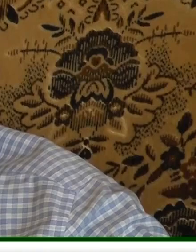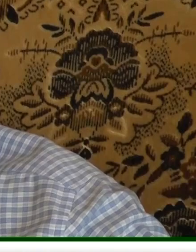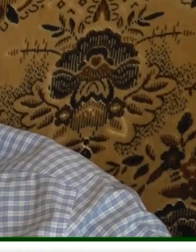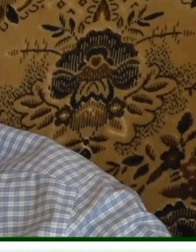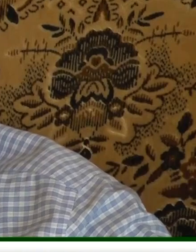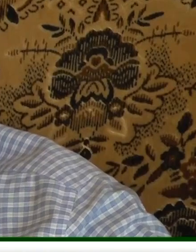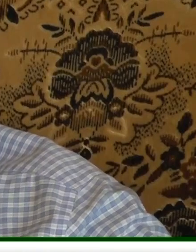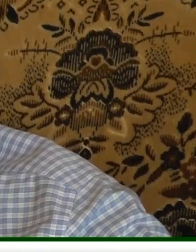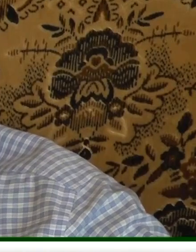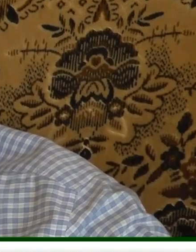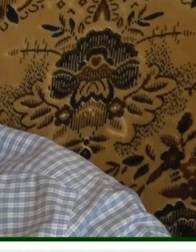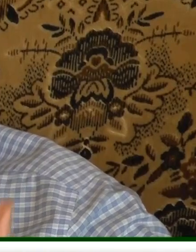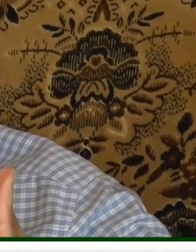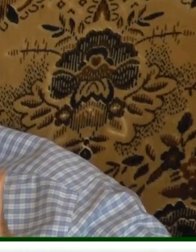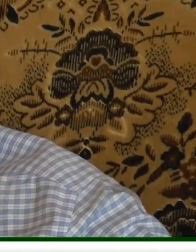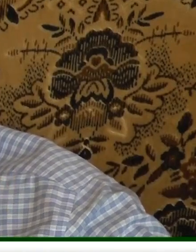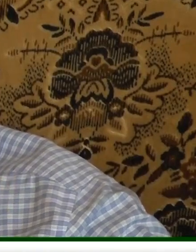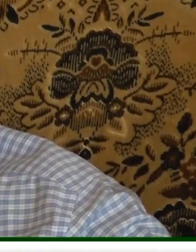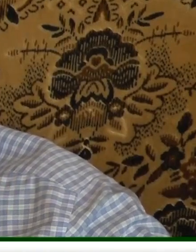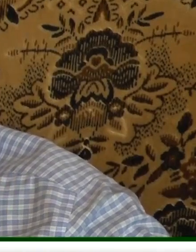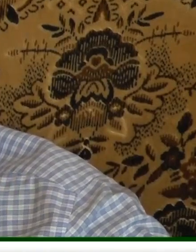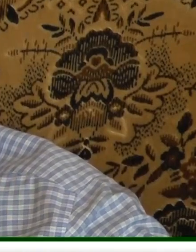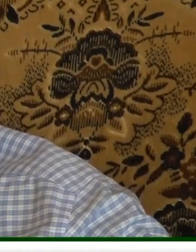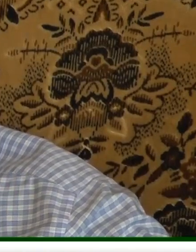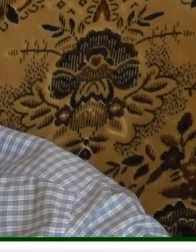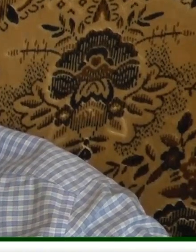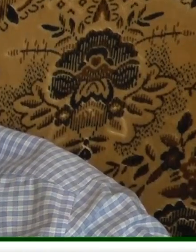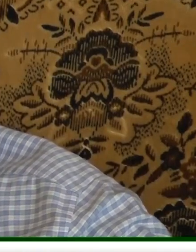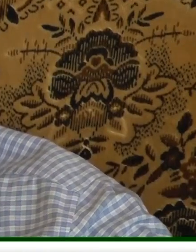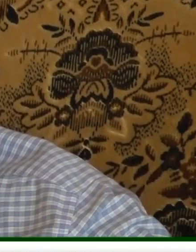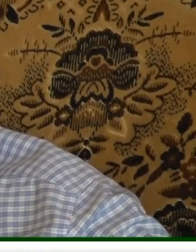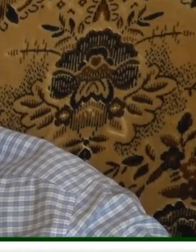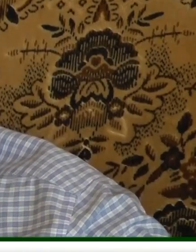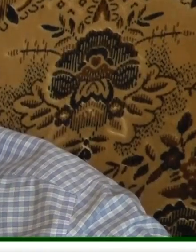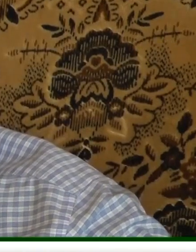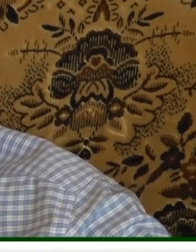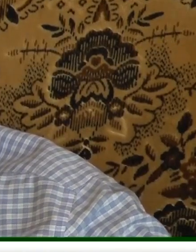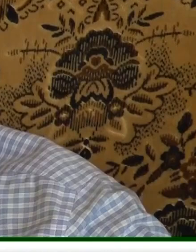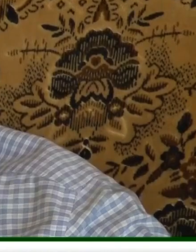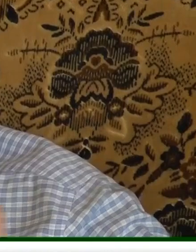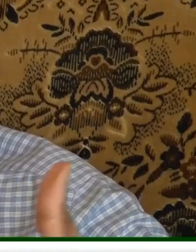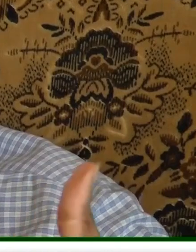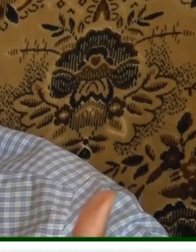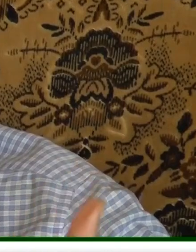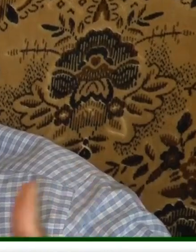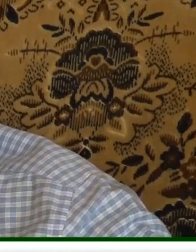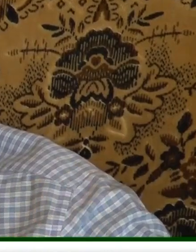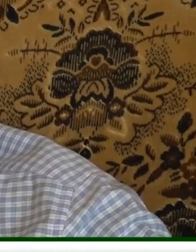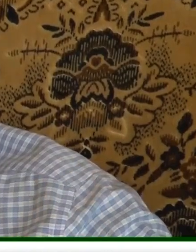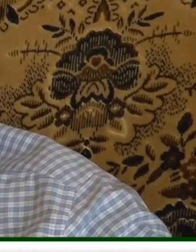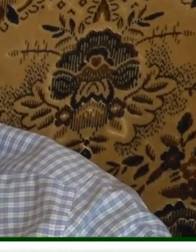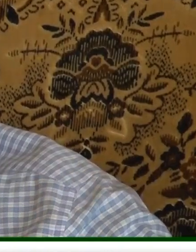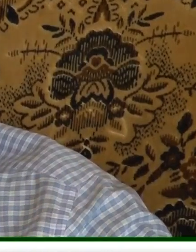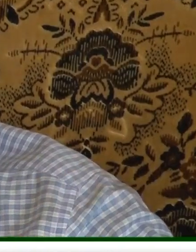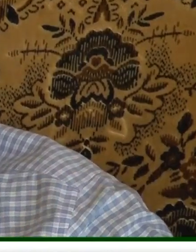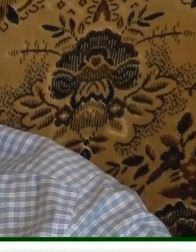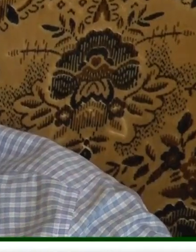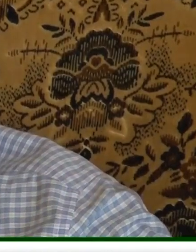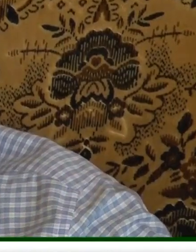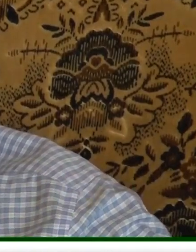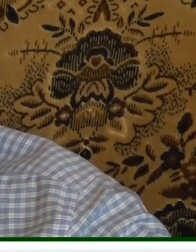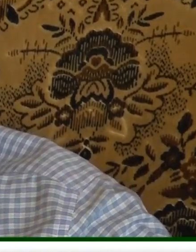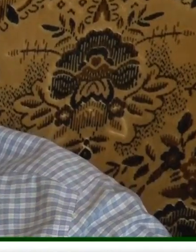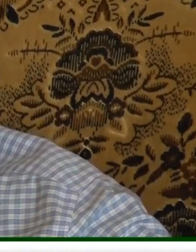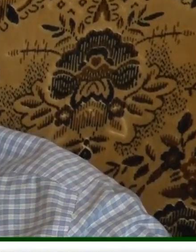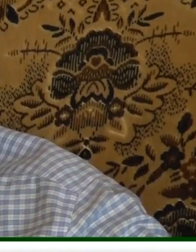lacking in the development of this form of the game of cricket, particularly women's game, where we could use the resources that